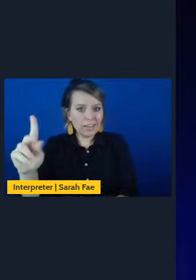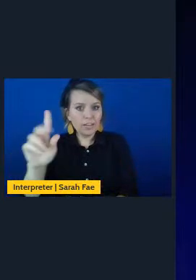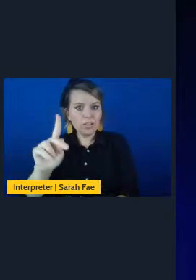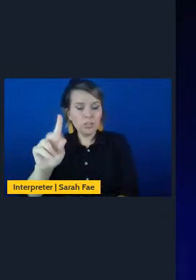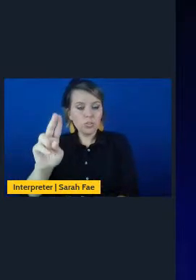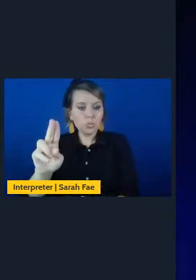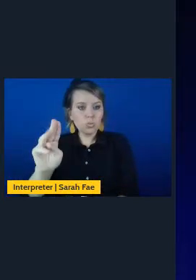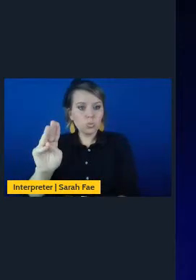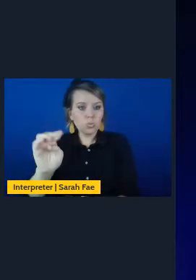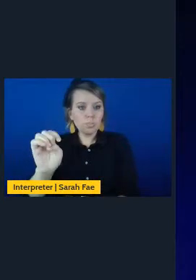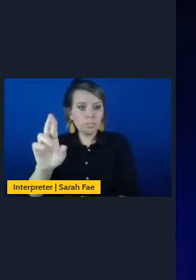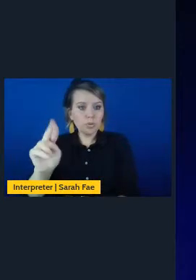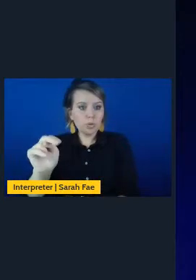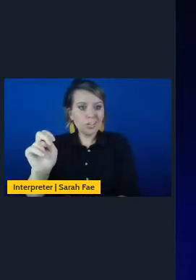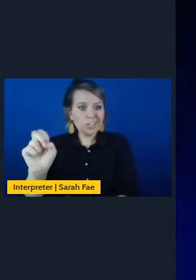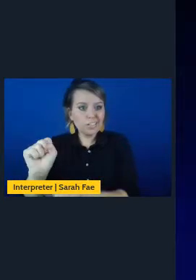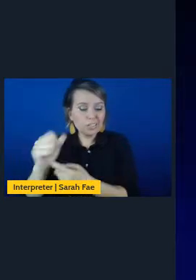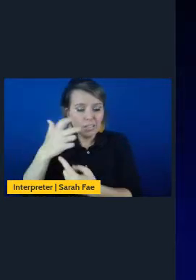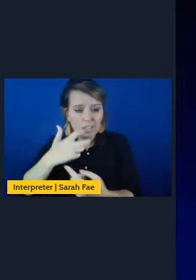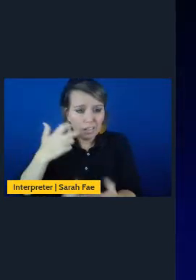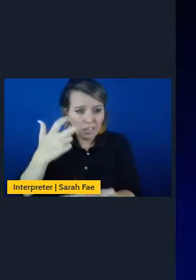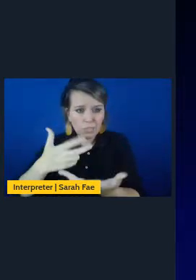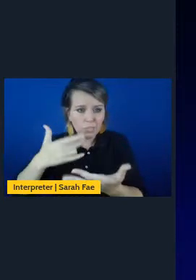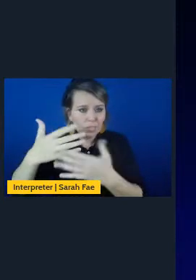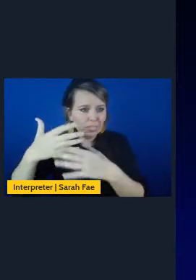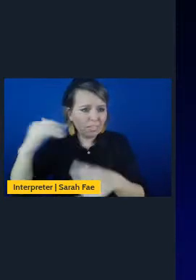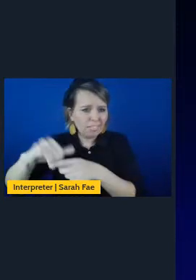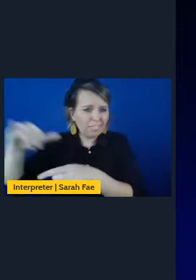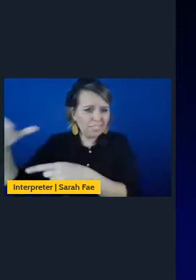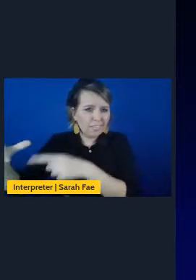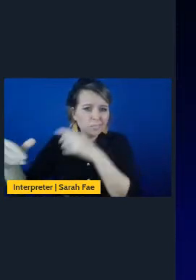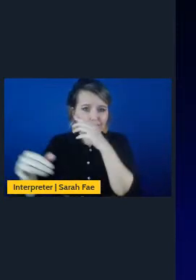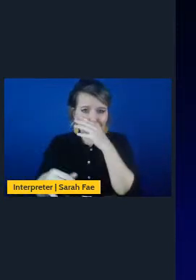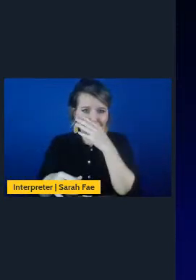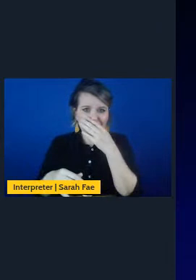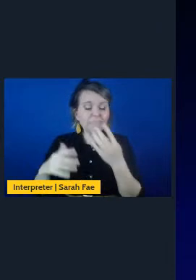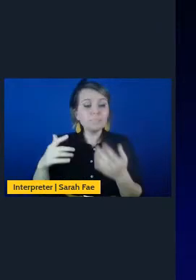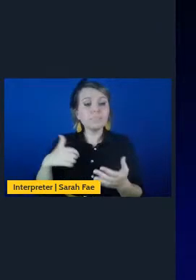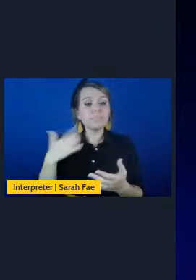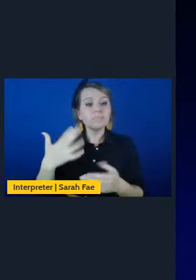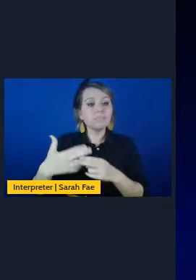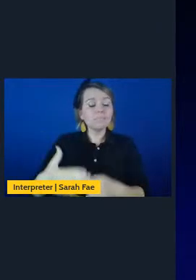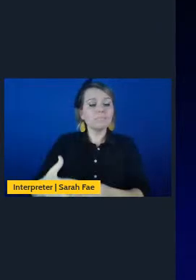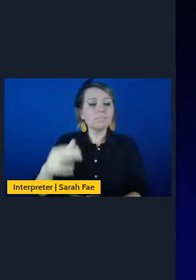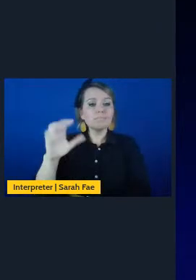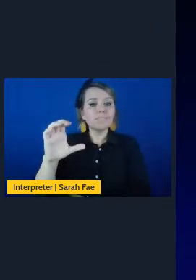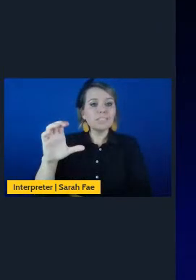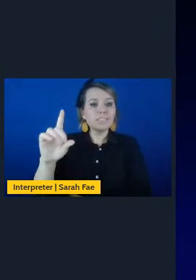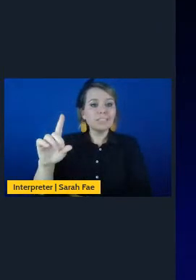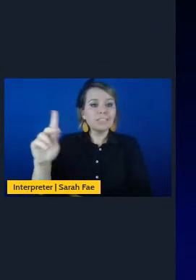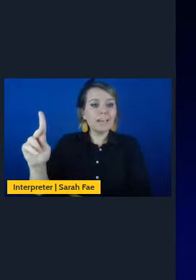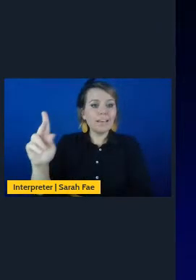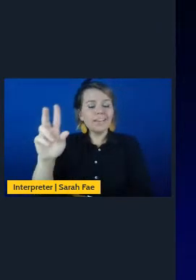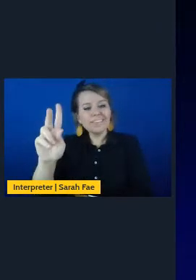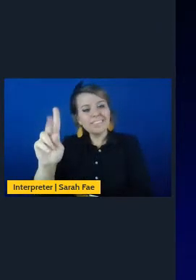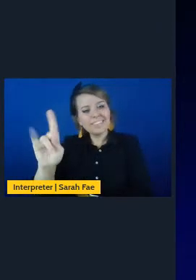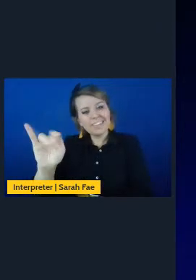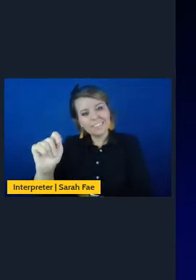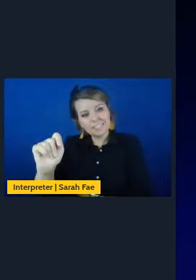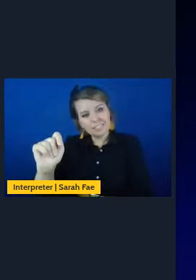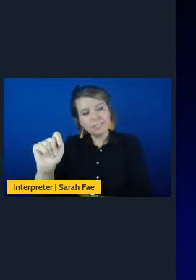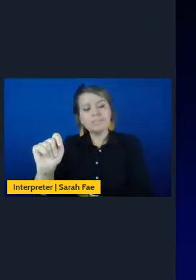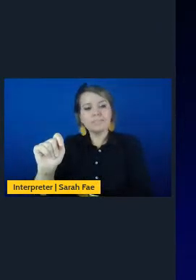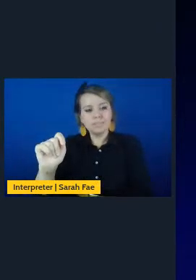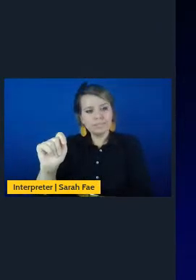Kubernetes is a bit of a mouthful, so I'm going to refer to it as CDK from now, as it's popularly known. So CDK